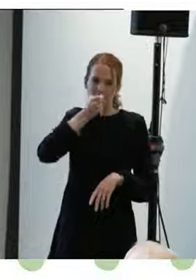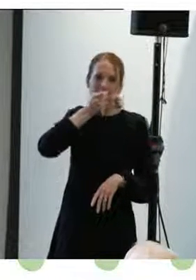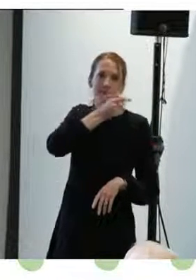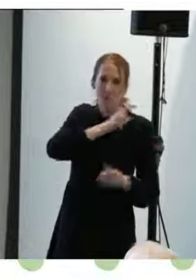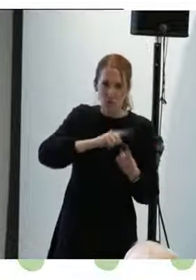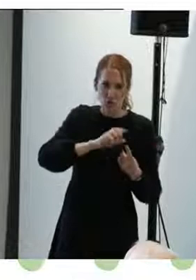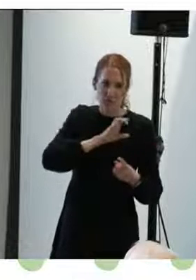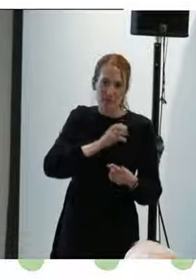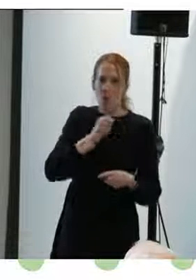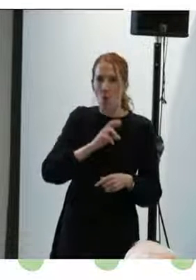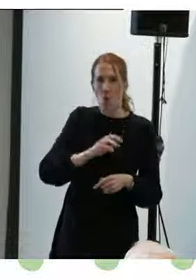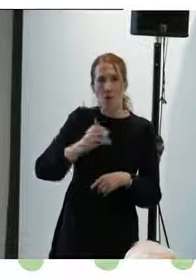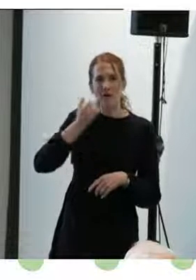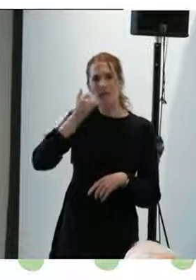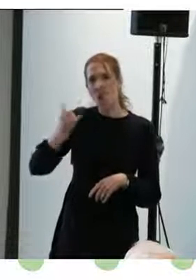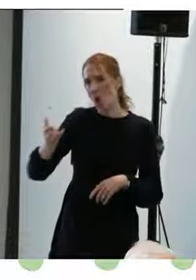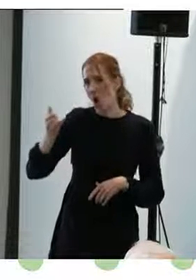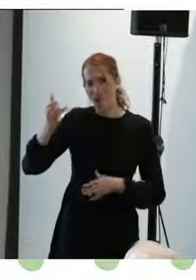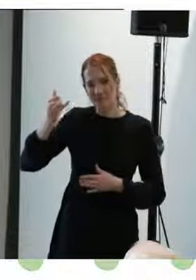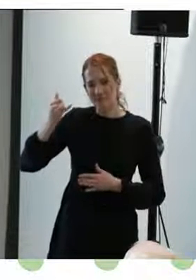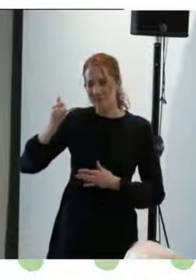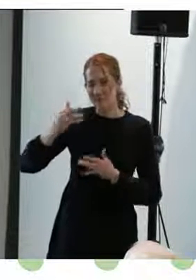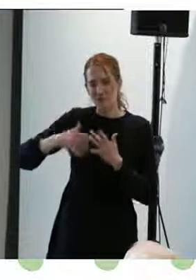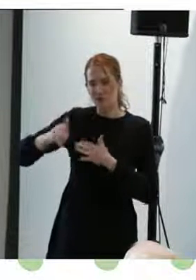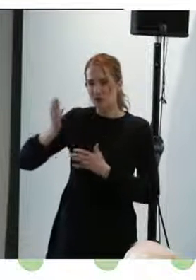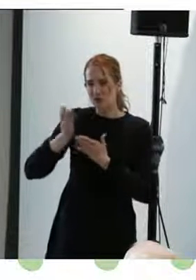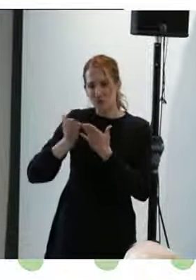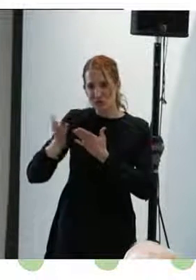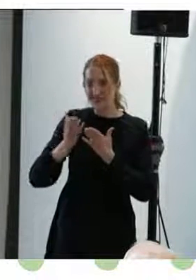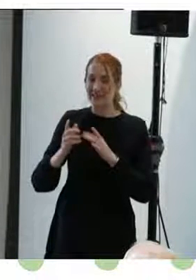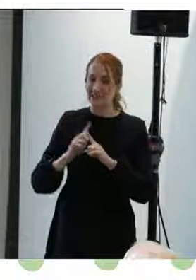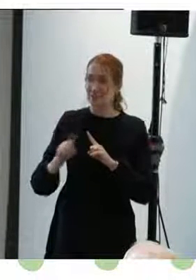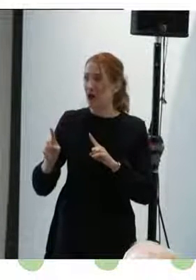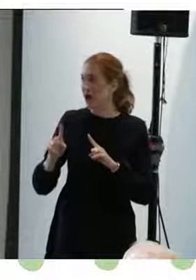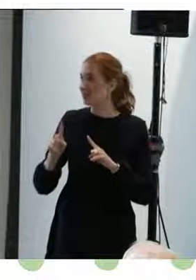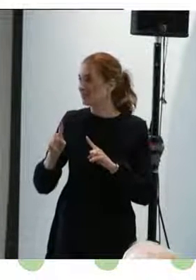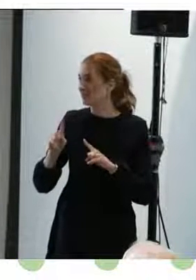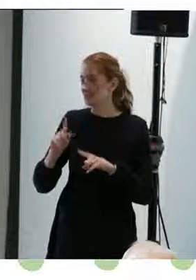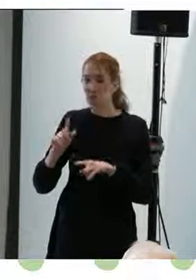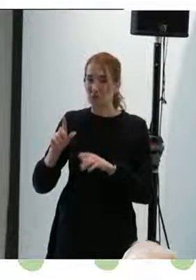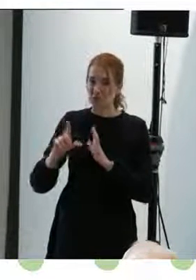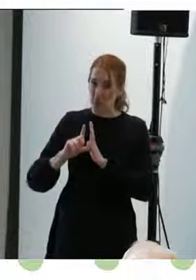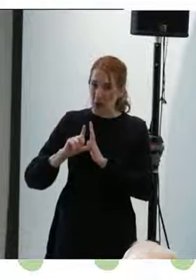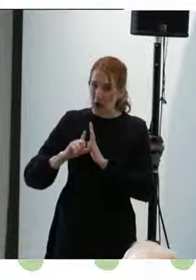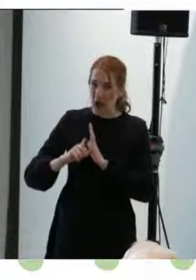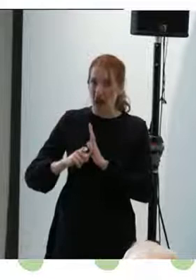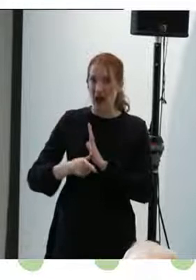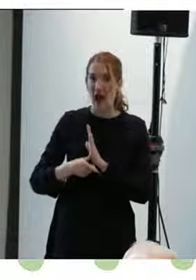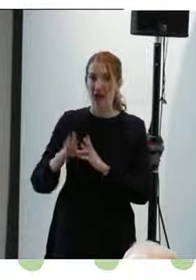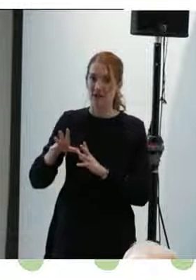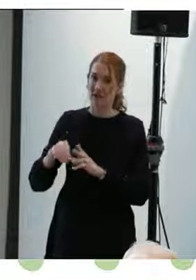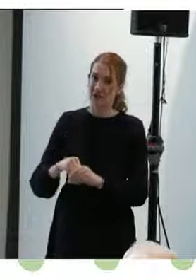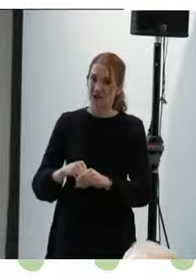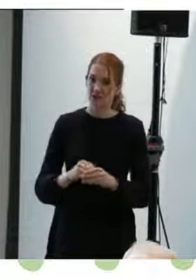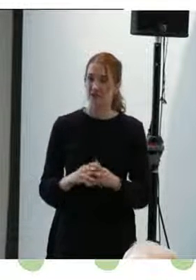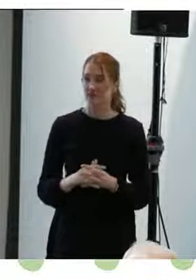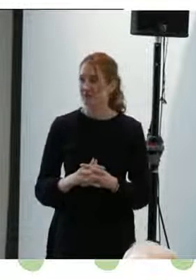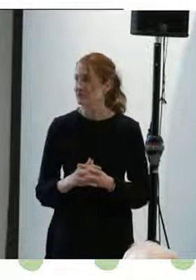not going to call social services or whatever. But it did take, I think, it took a while to get in.